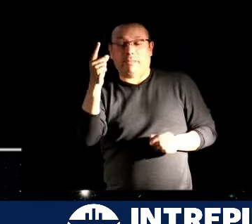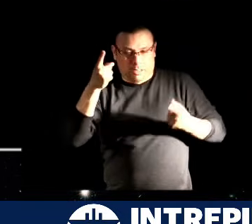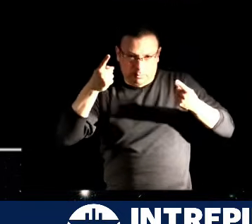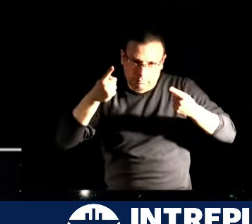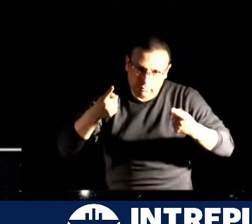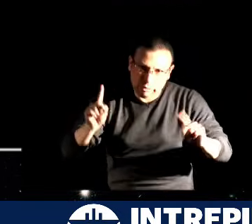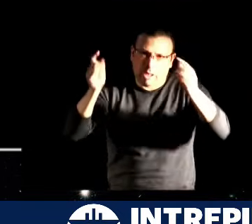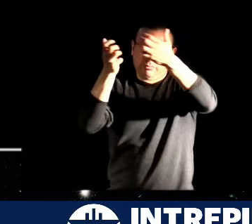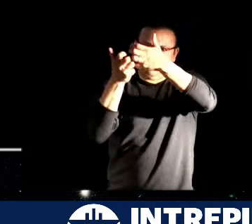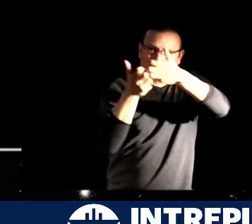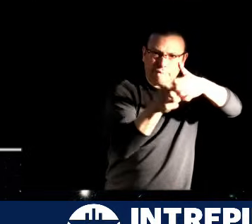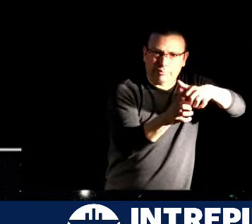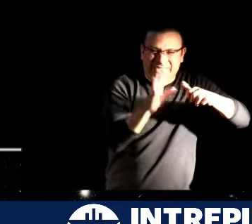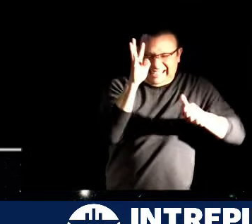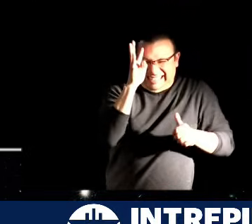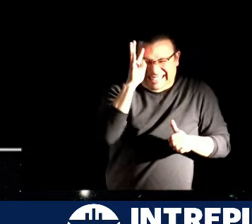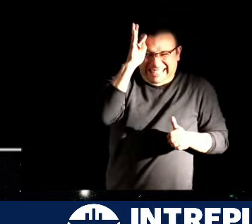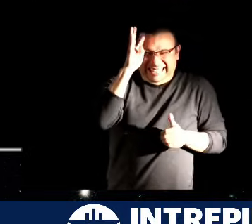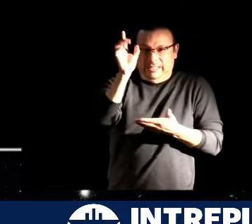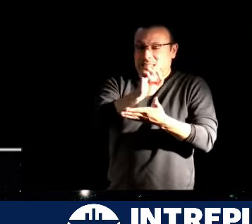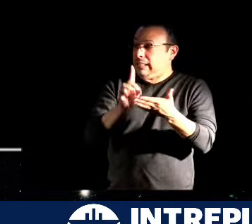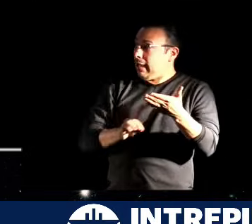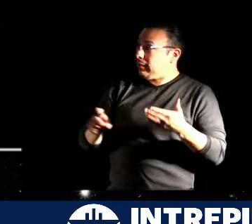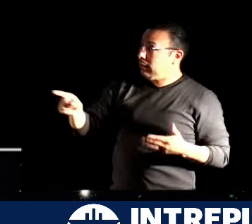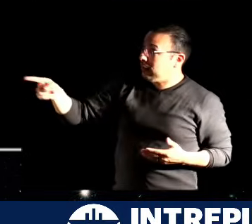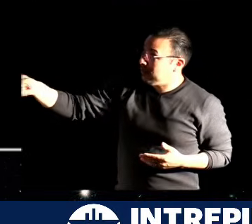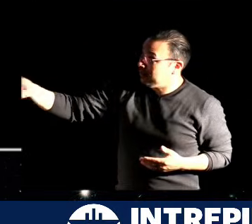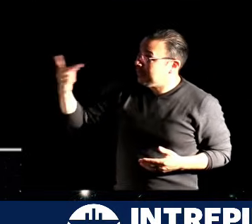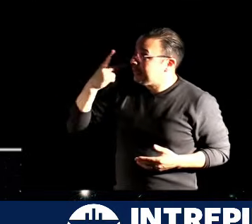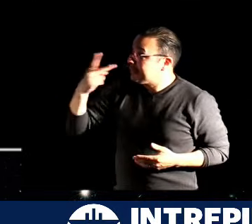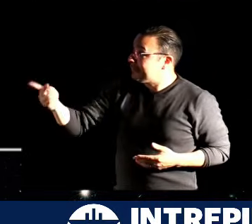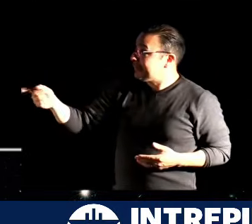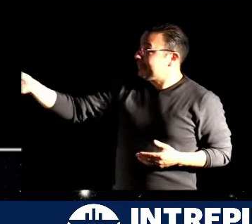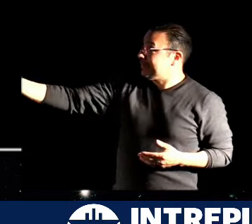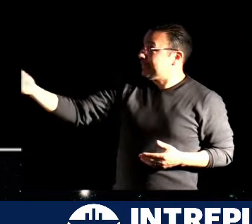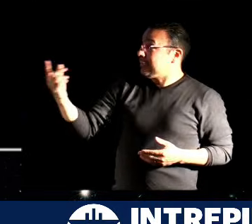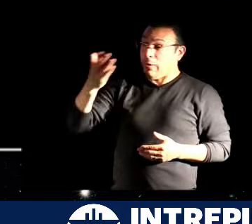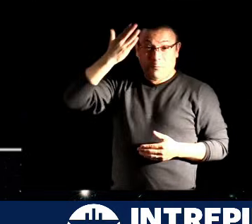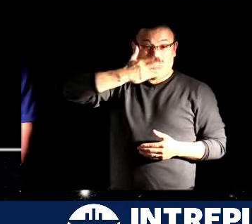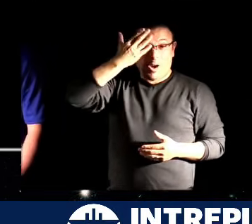that big cone on the front here. We don't have that anymore. That was a big